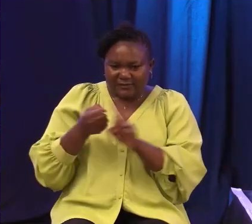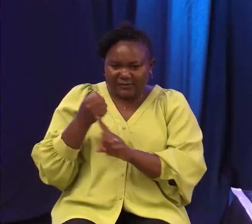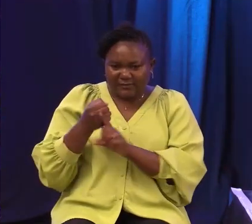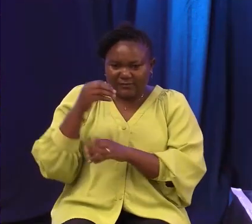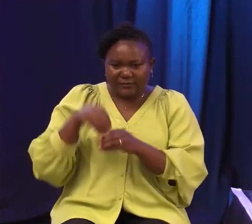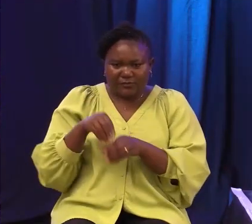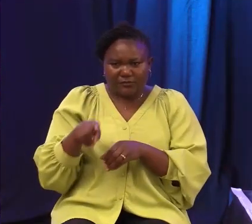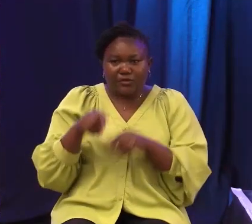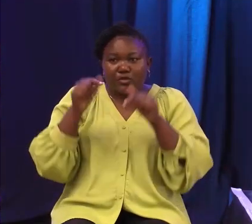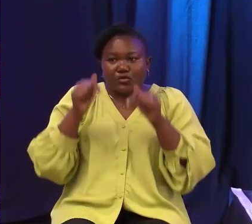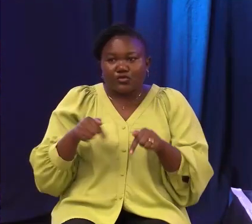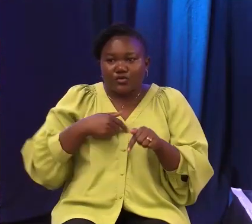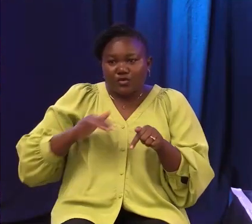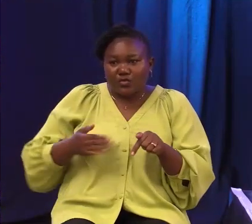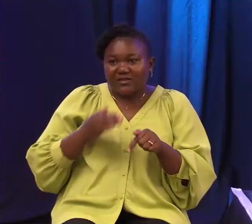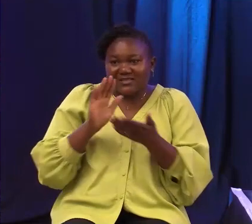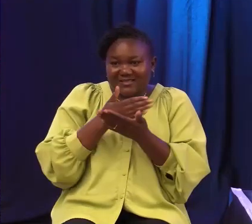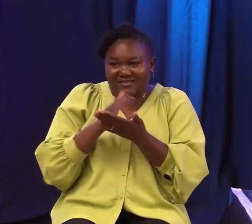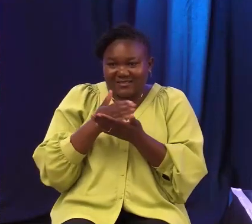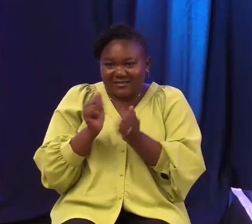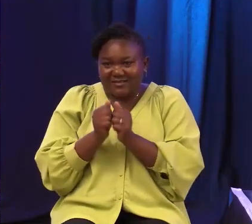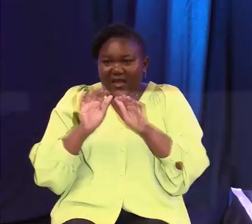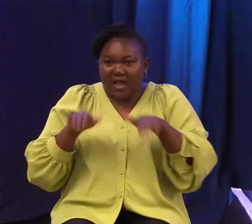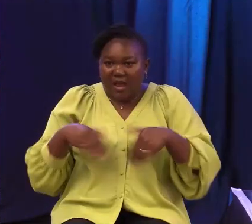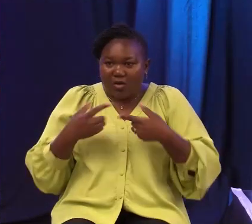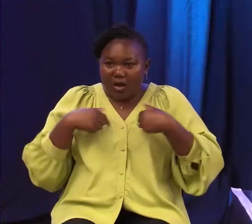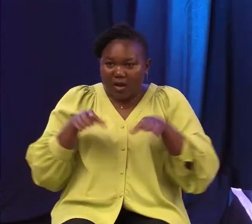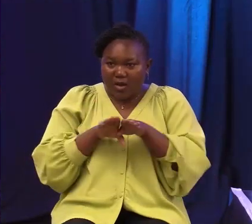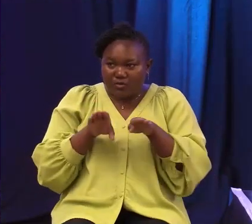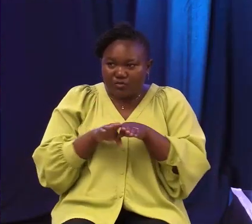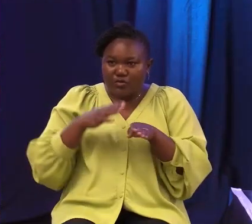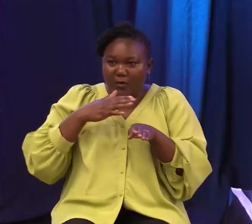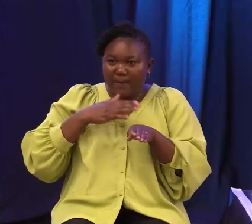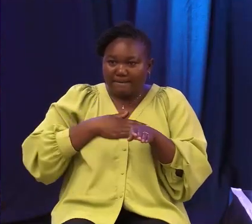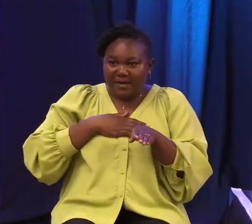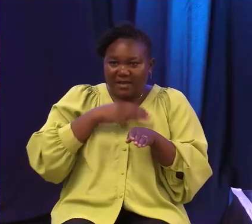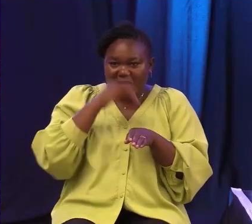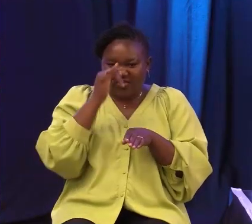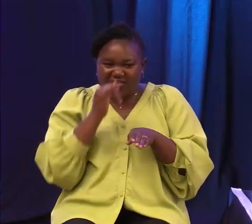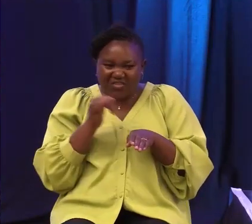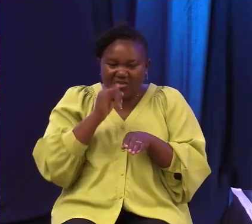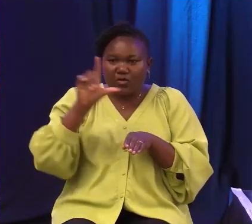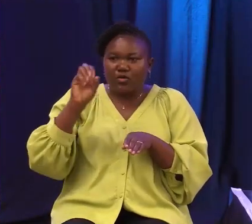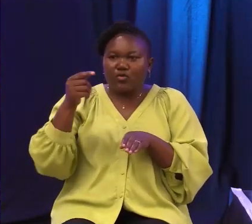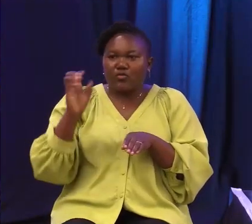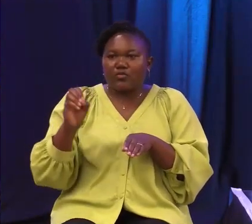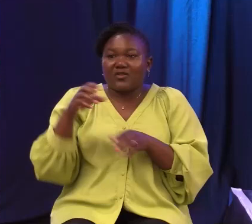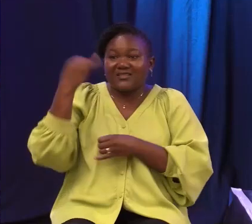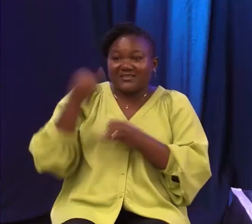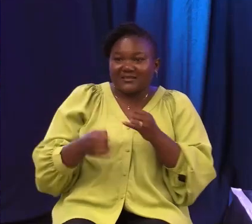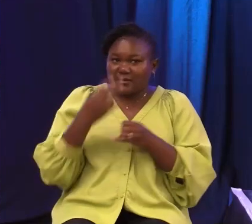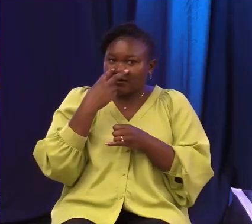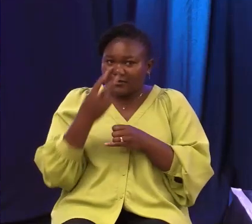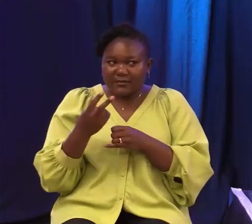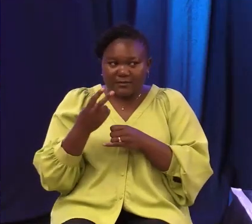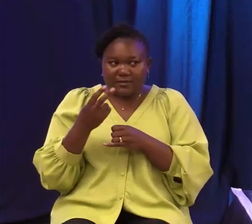competition. Today, I want to share with you how I designed my logo and what inspired it. Hopefully, at the end of this, you will see